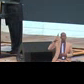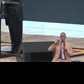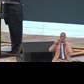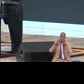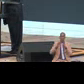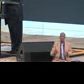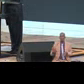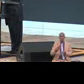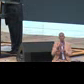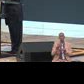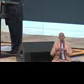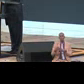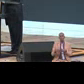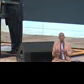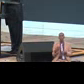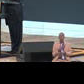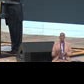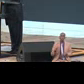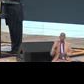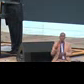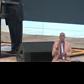bless thy bread and thy water.